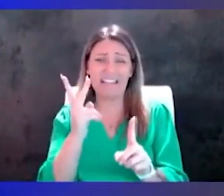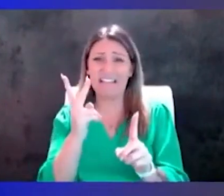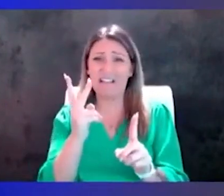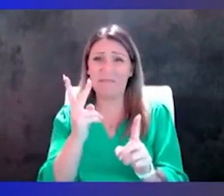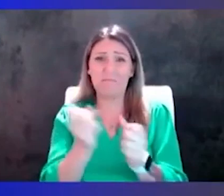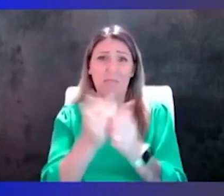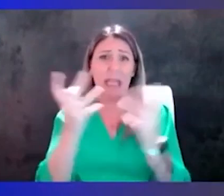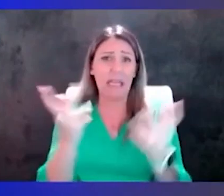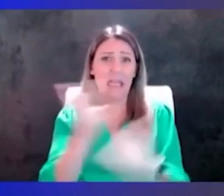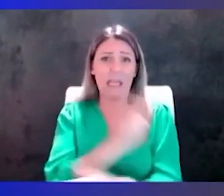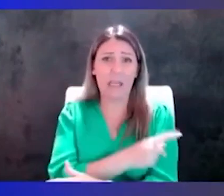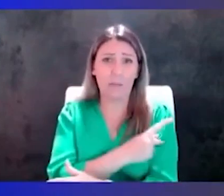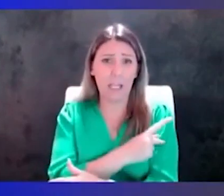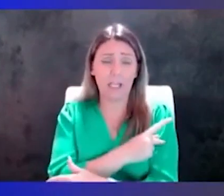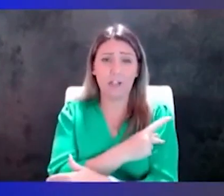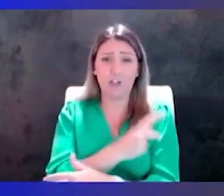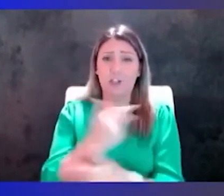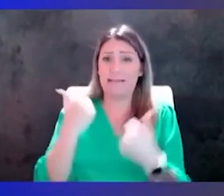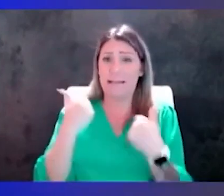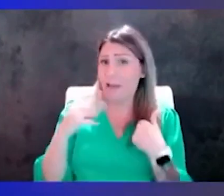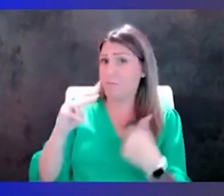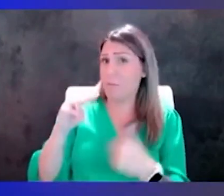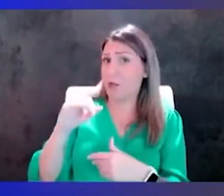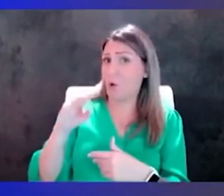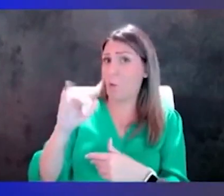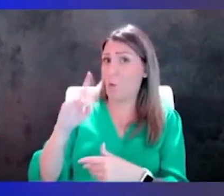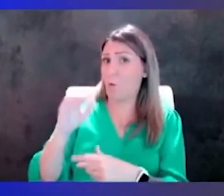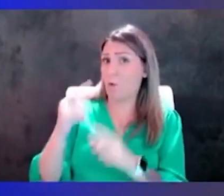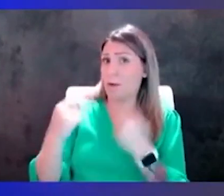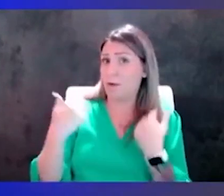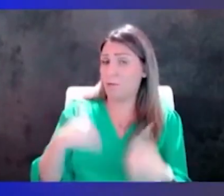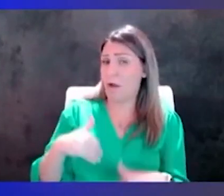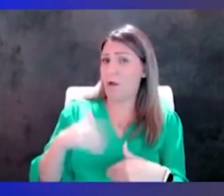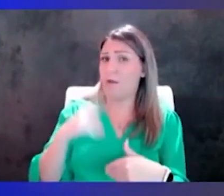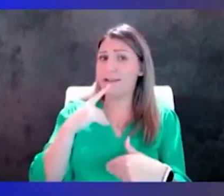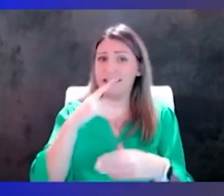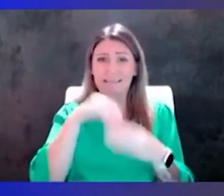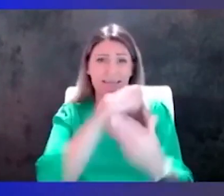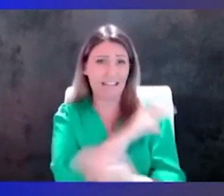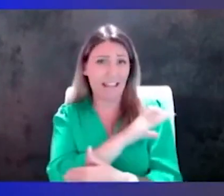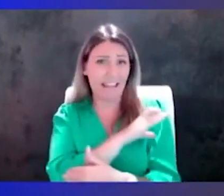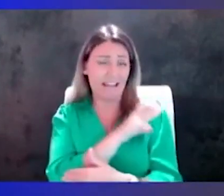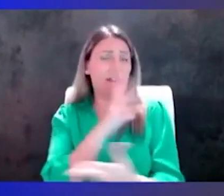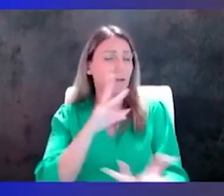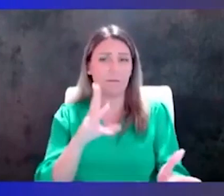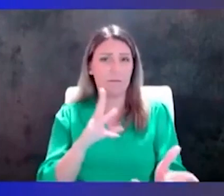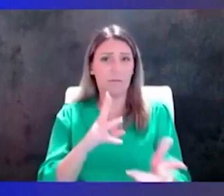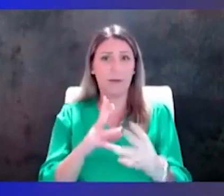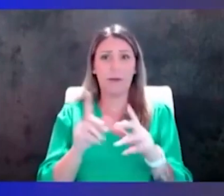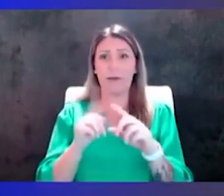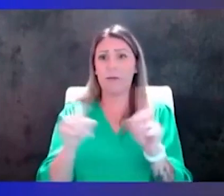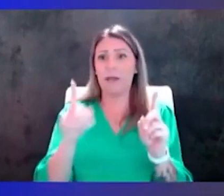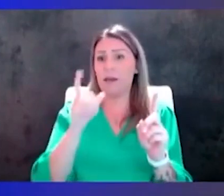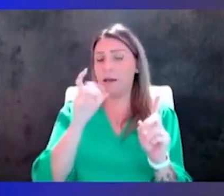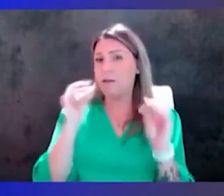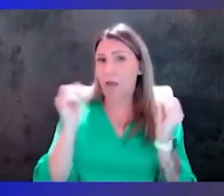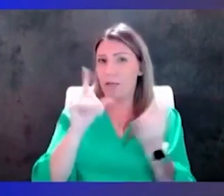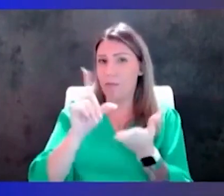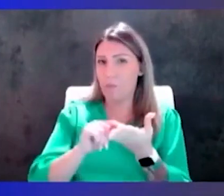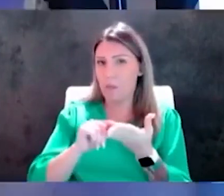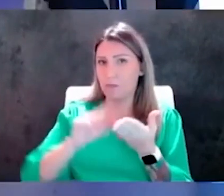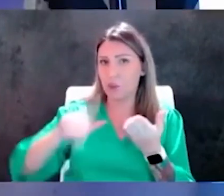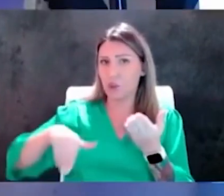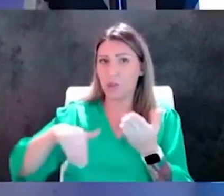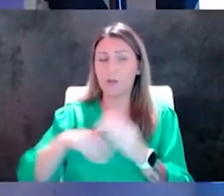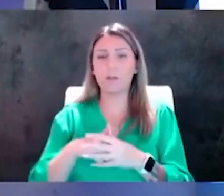monoclonal infusion in our long haul clinic. We probably need to run the data ourselves just to kind of see where that is, but there hasn't been anything published that I'm aware of. In fairness, we haven't had that